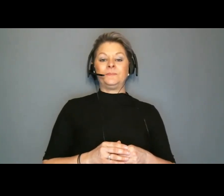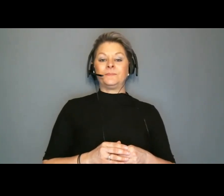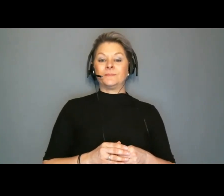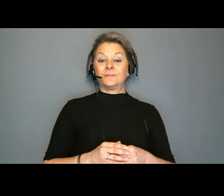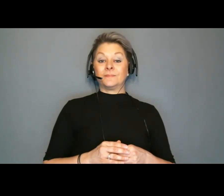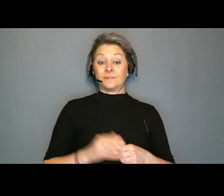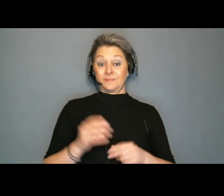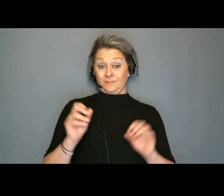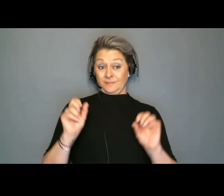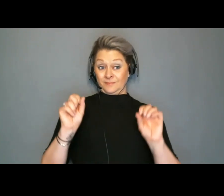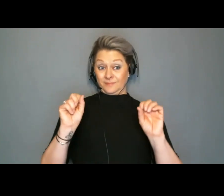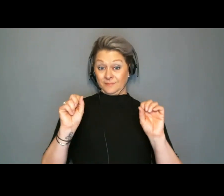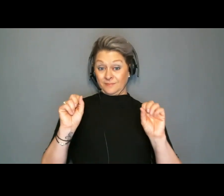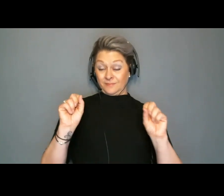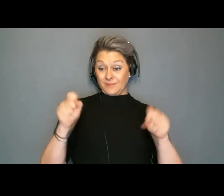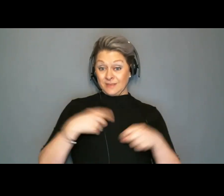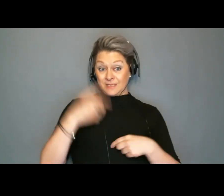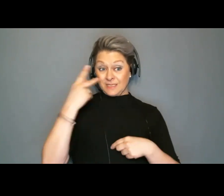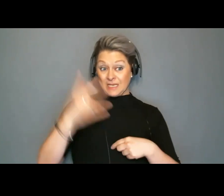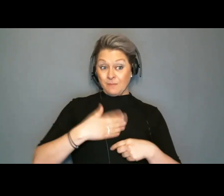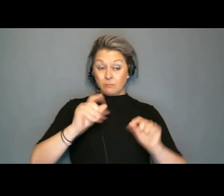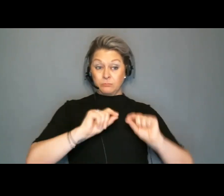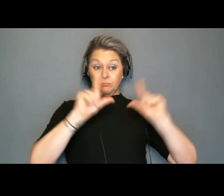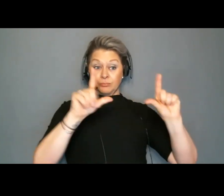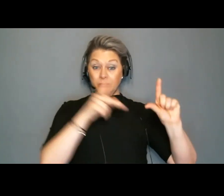Can you see my slides, Kelly?